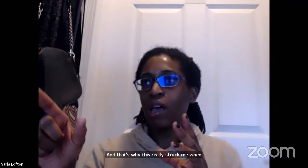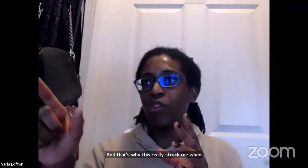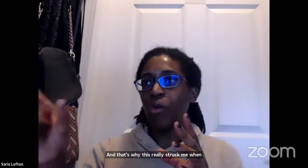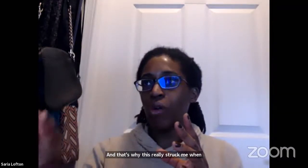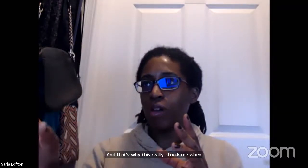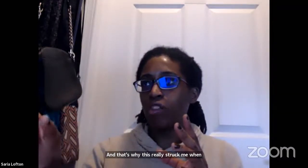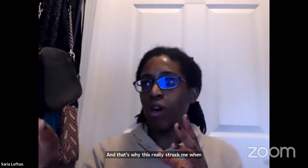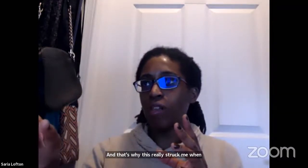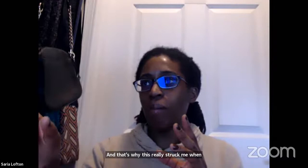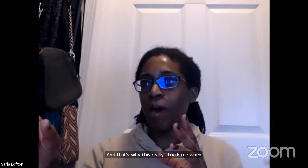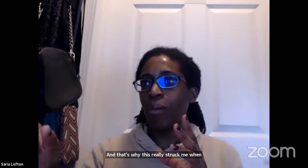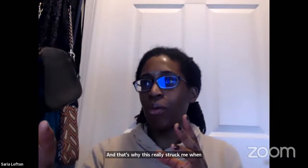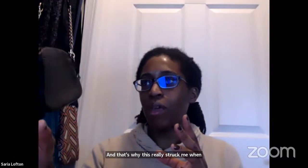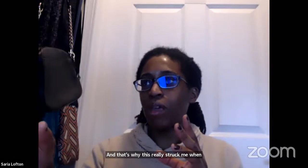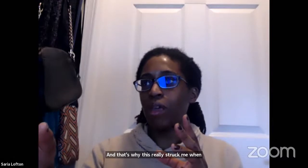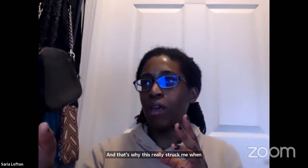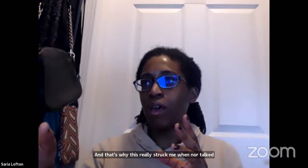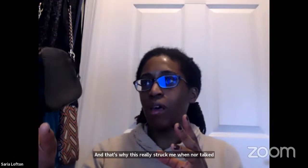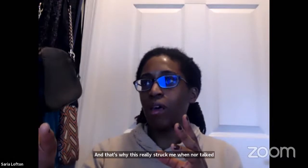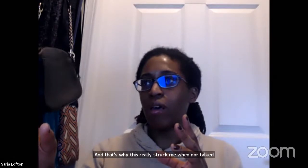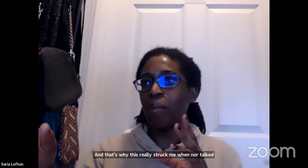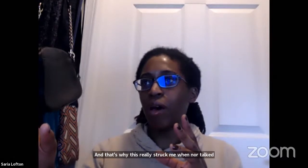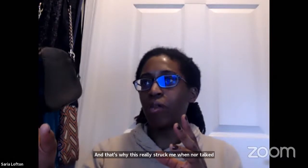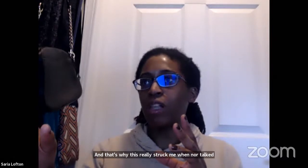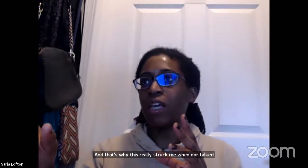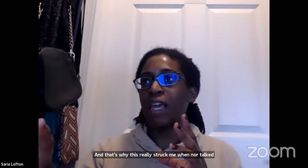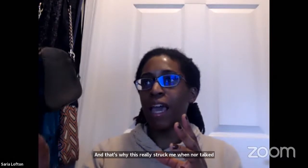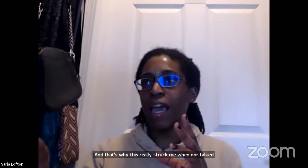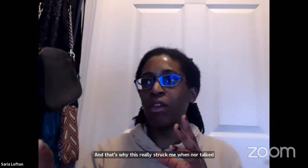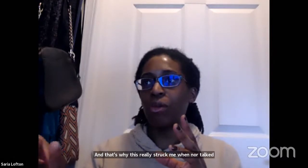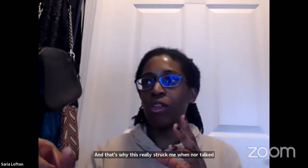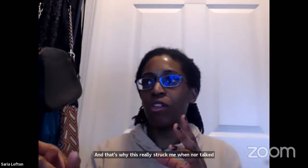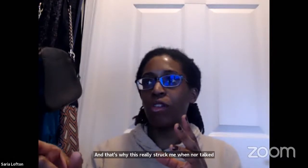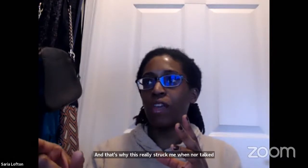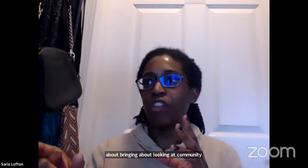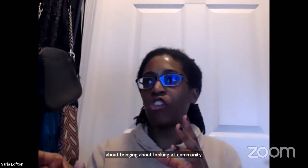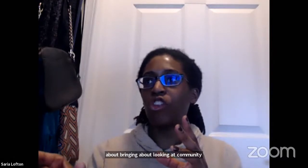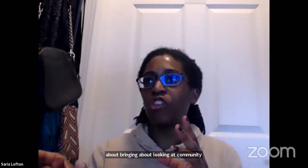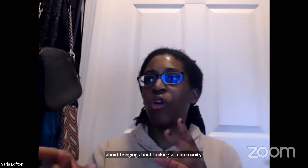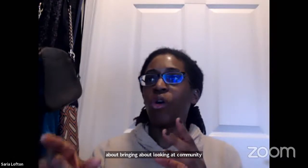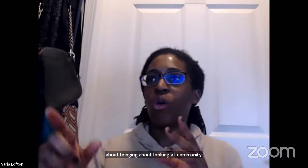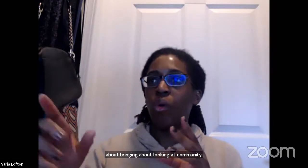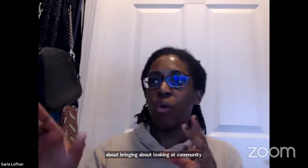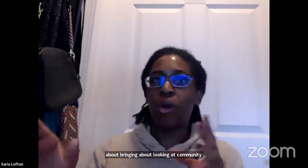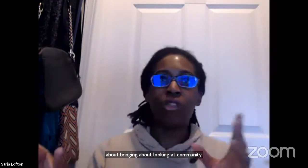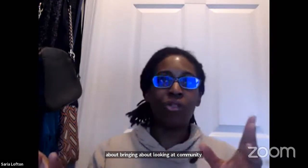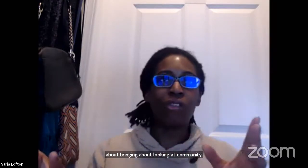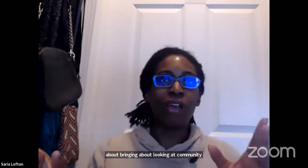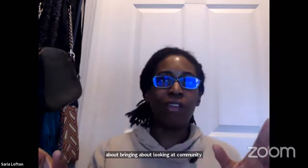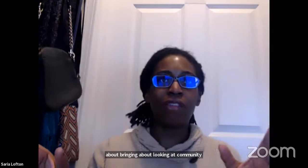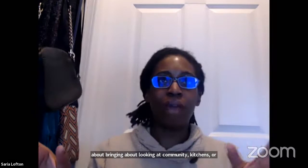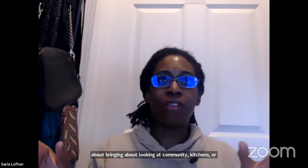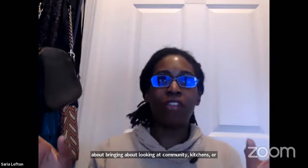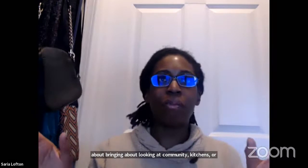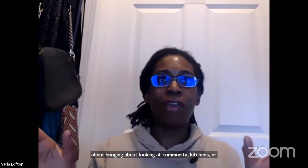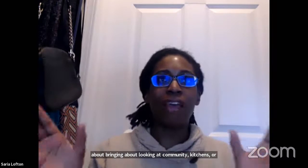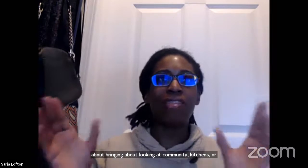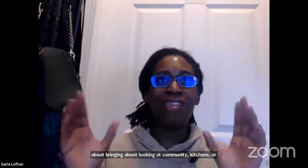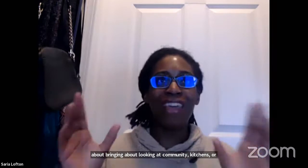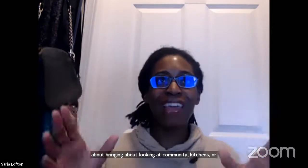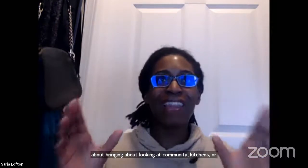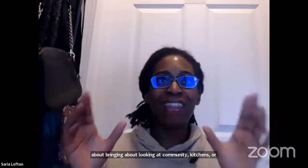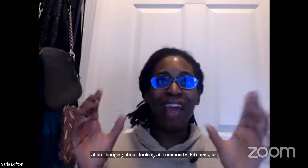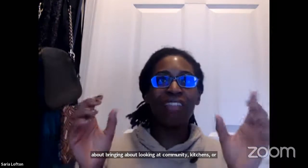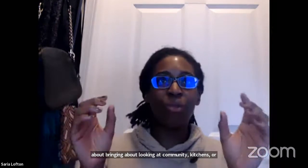when Nora talked about about looking at community kitchens or other sell-in spaces, because